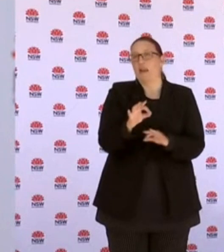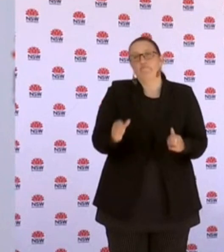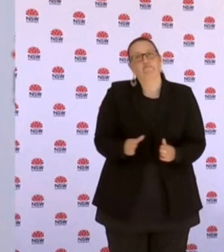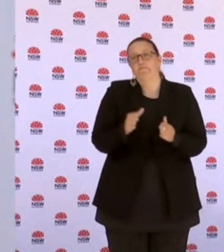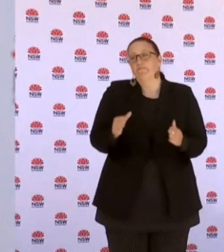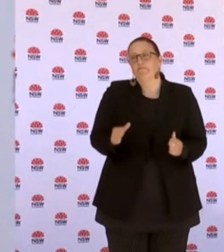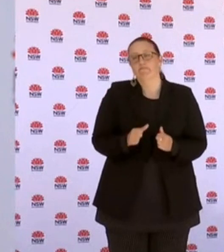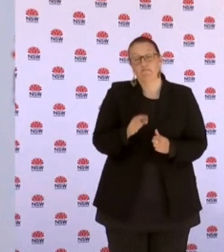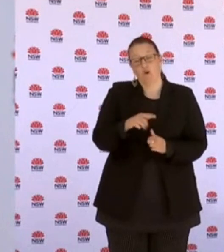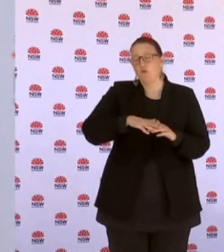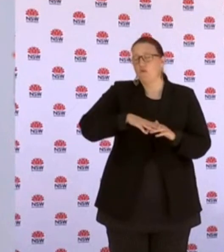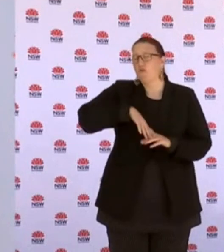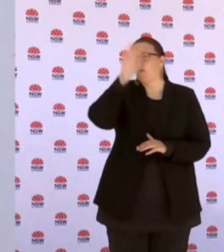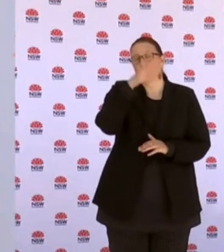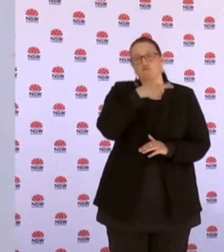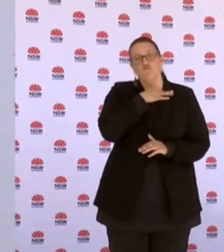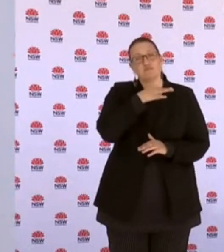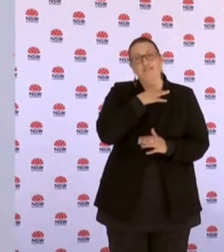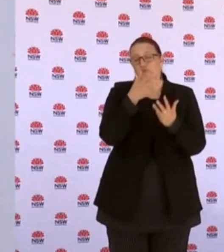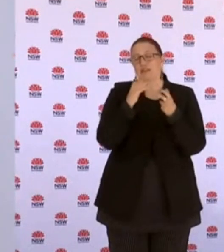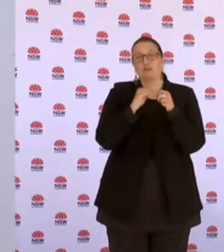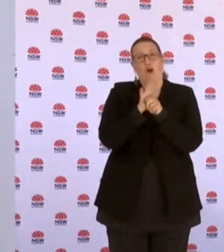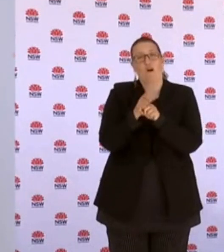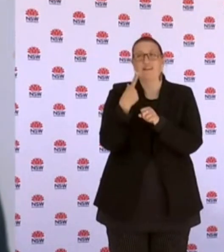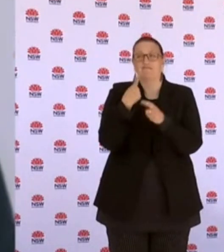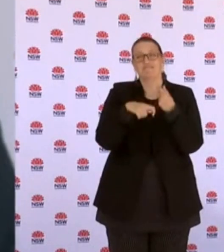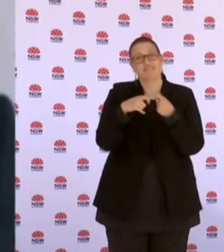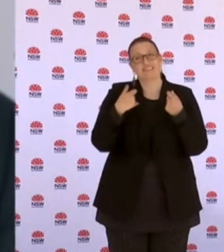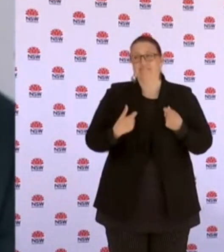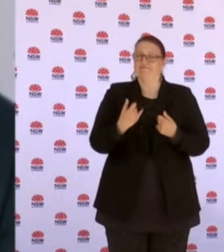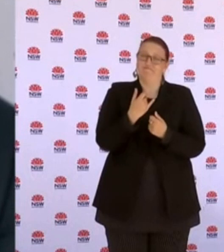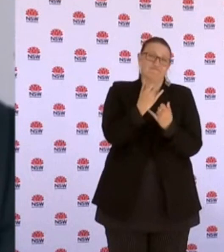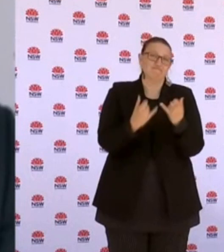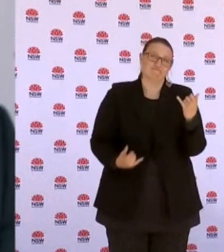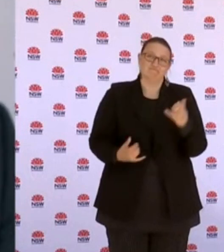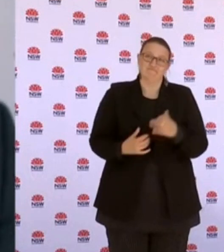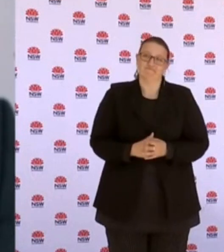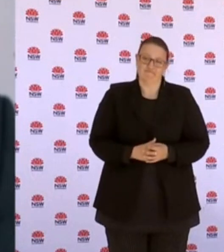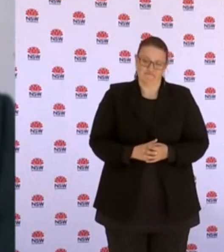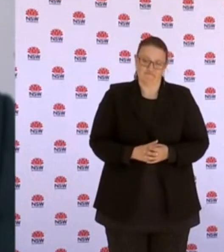particularly vulnerable given the strong relationship between adverse outcomes and age.